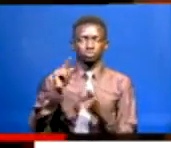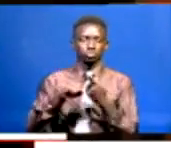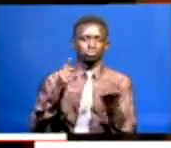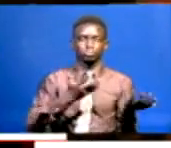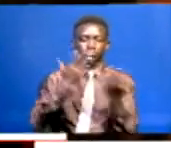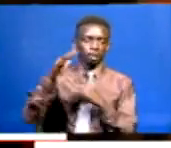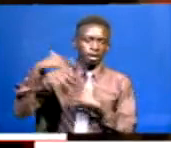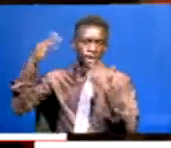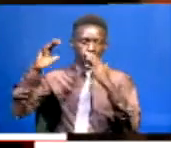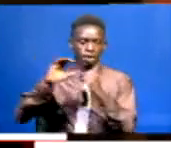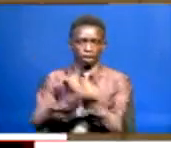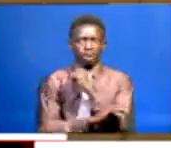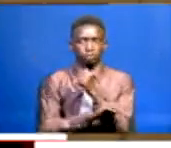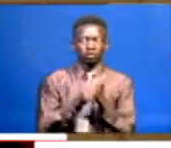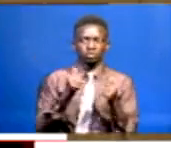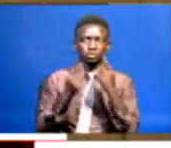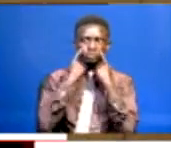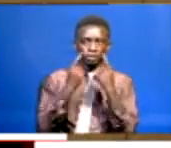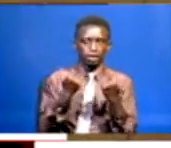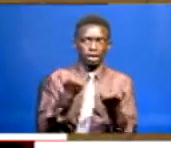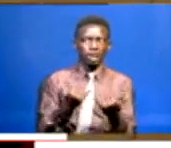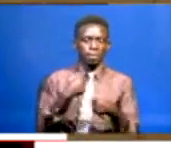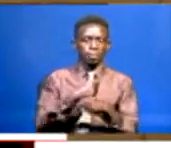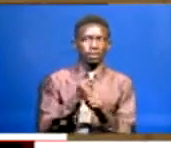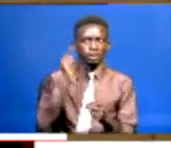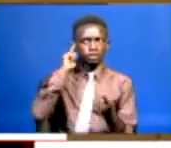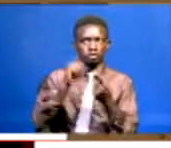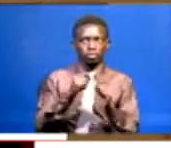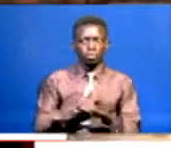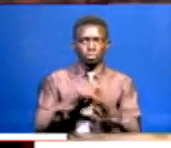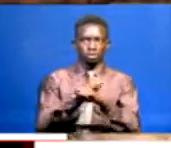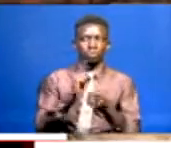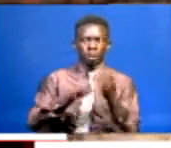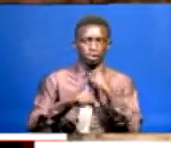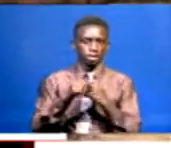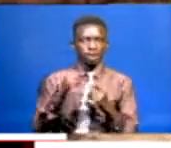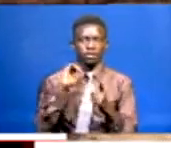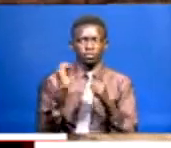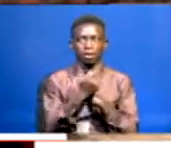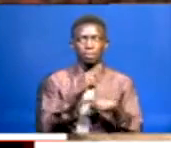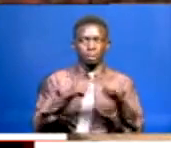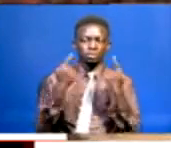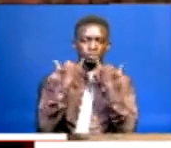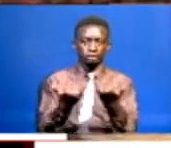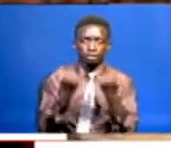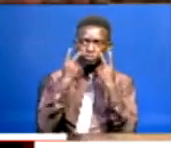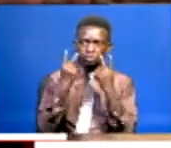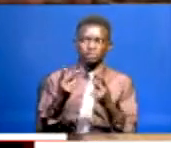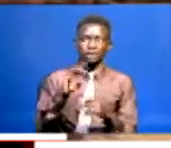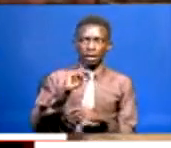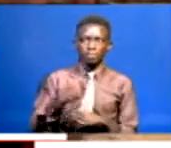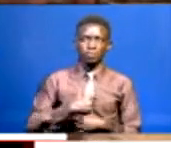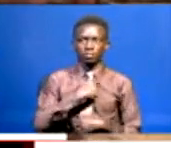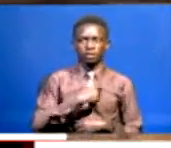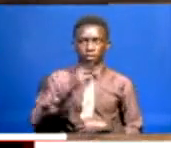that was reversing gains made in protecting the environment. However, when the MPs visited Tezo village, residents